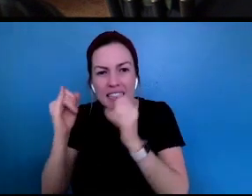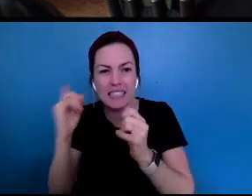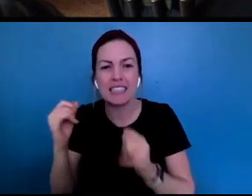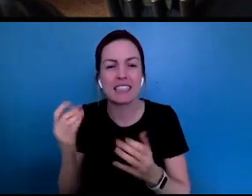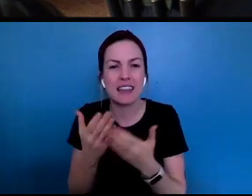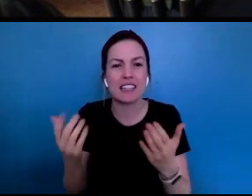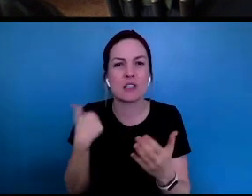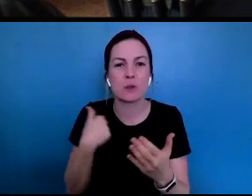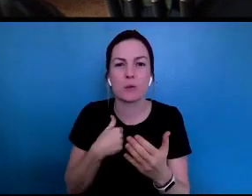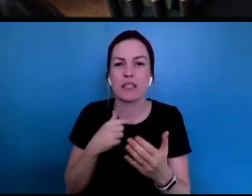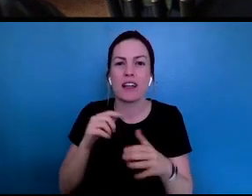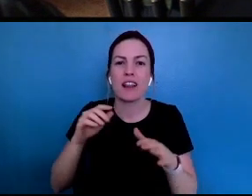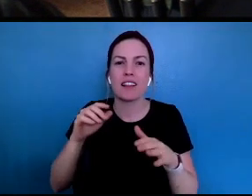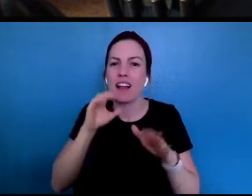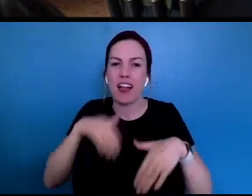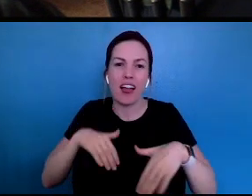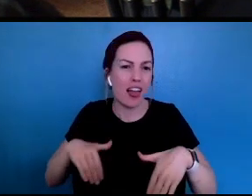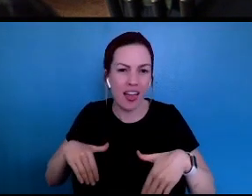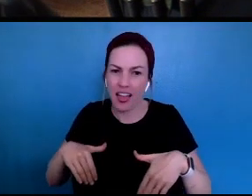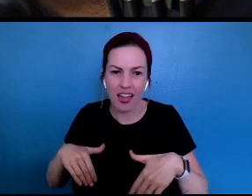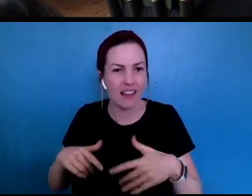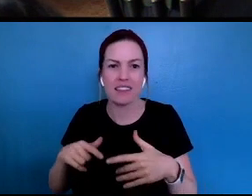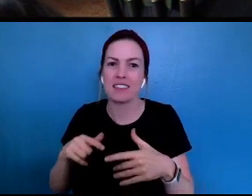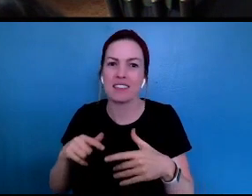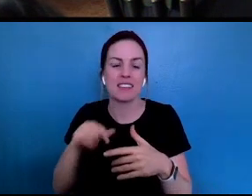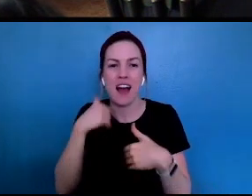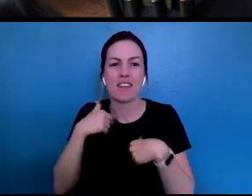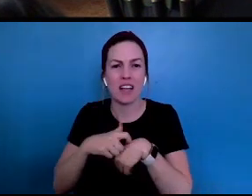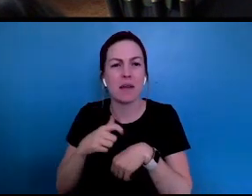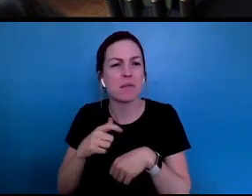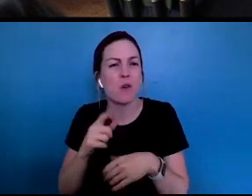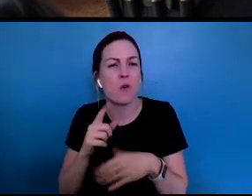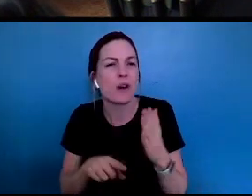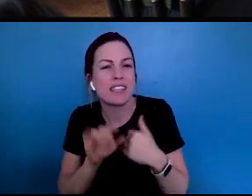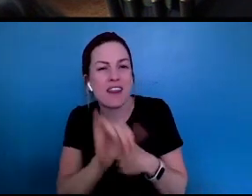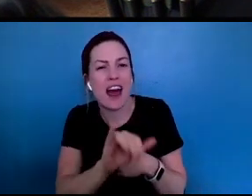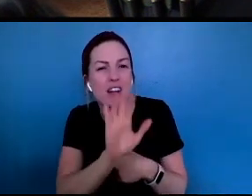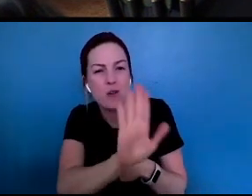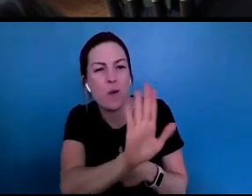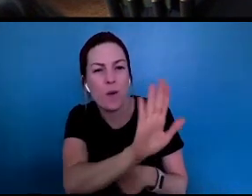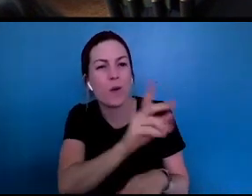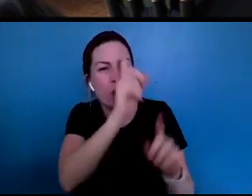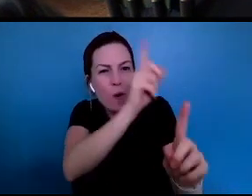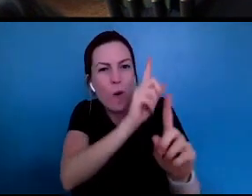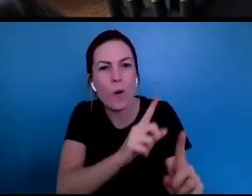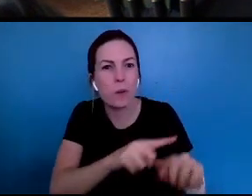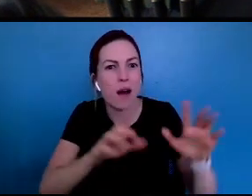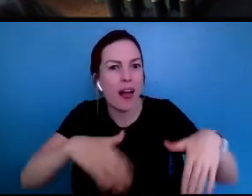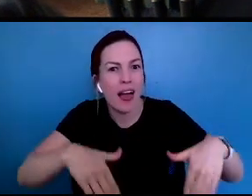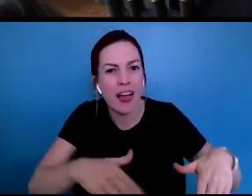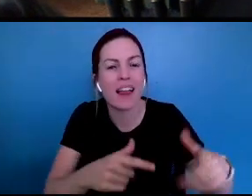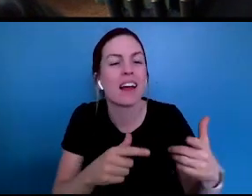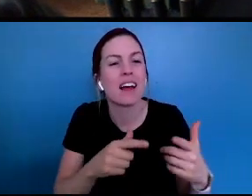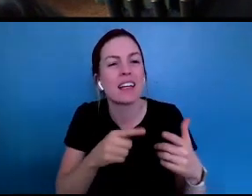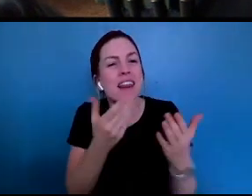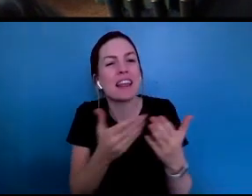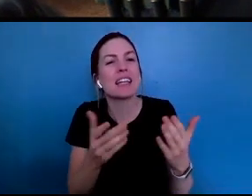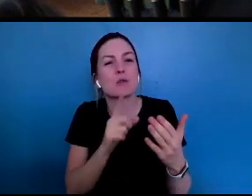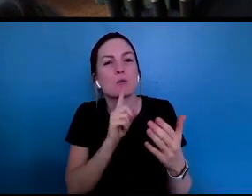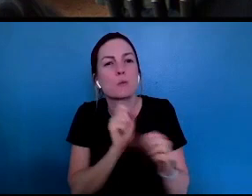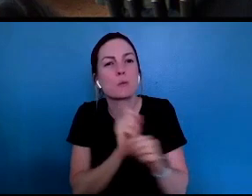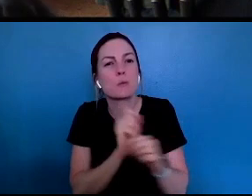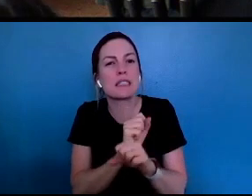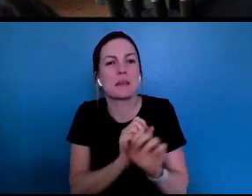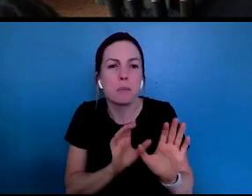to or have time for. Like, what's on that sticky note for you? What's kind of pushing the boundaries that you're excited